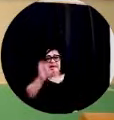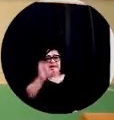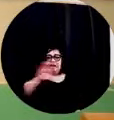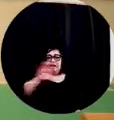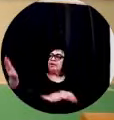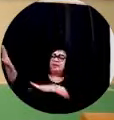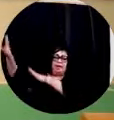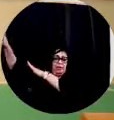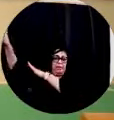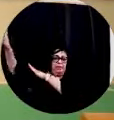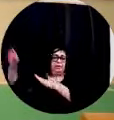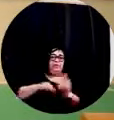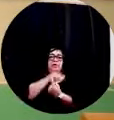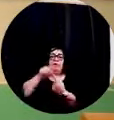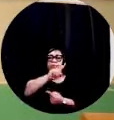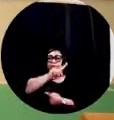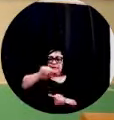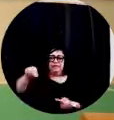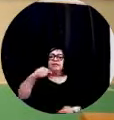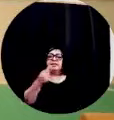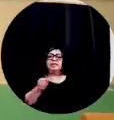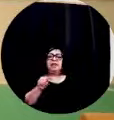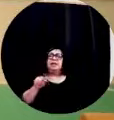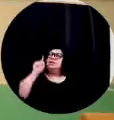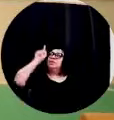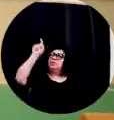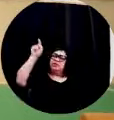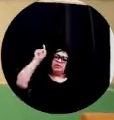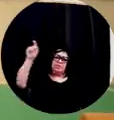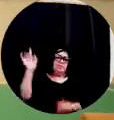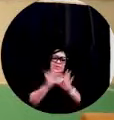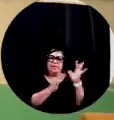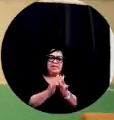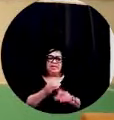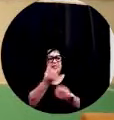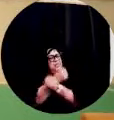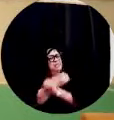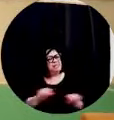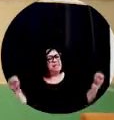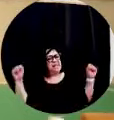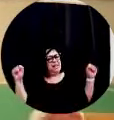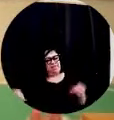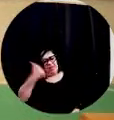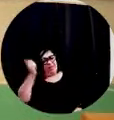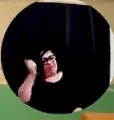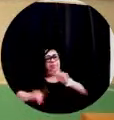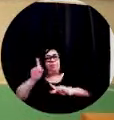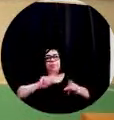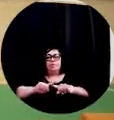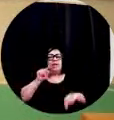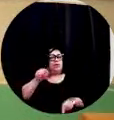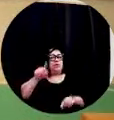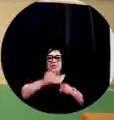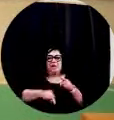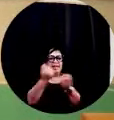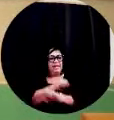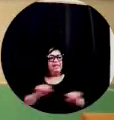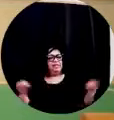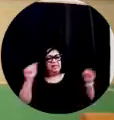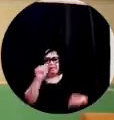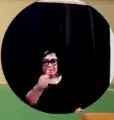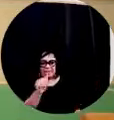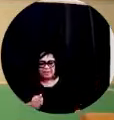When they said, you saved yourself, others, but yourself, you cannot save. It started at Calvary